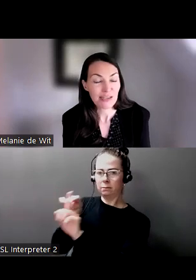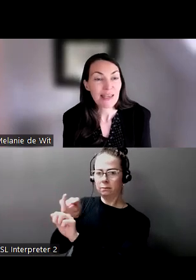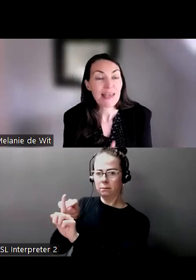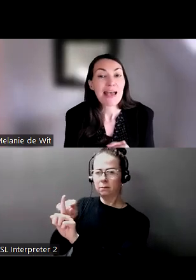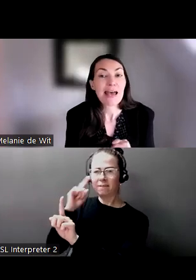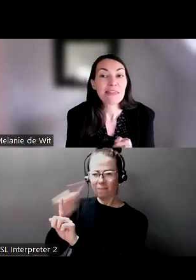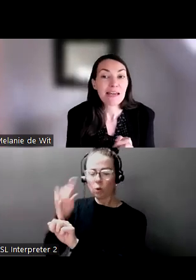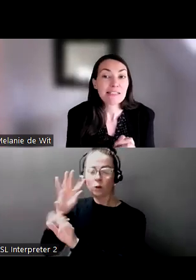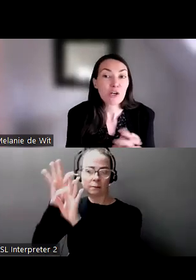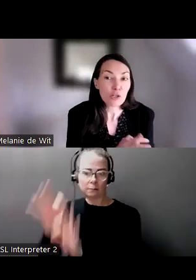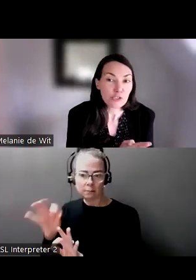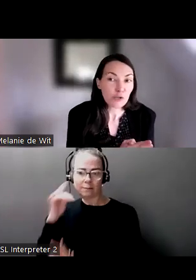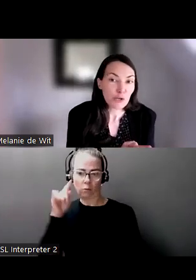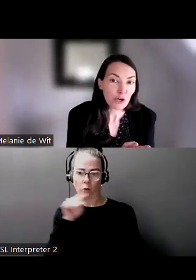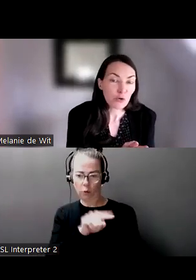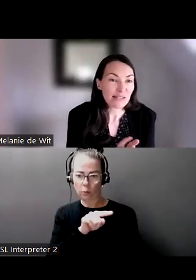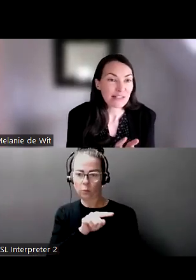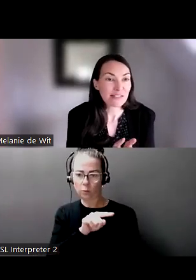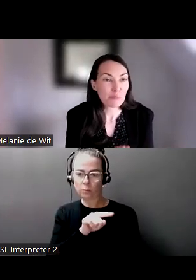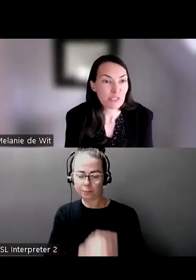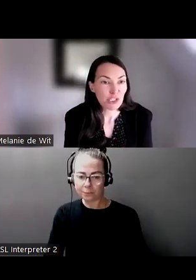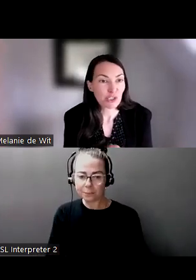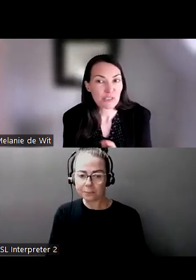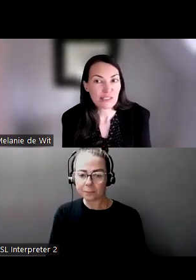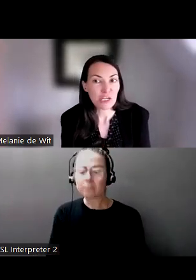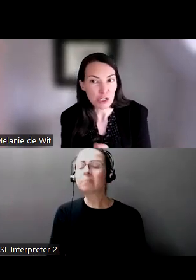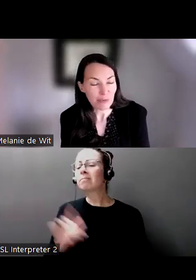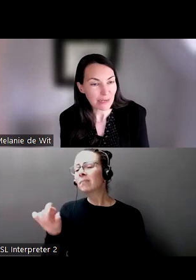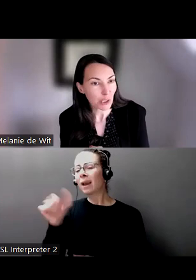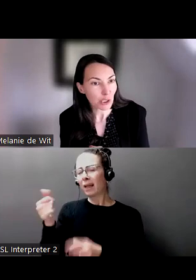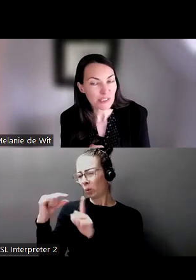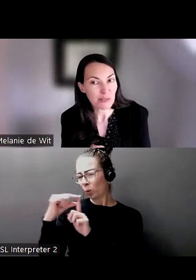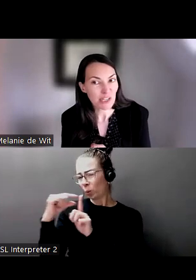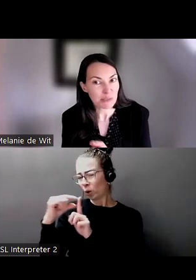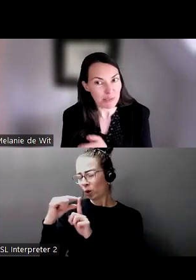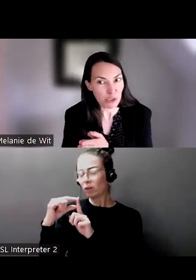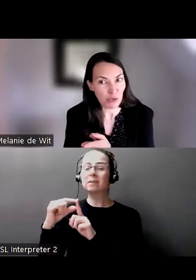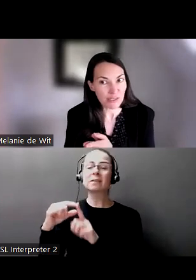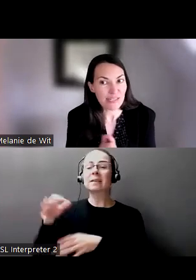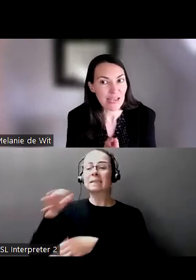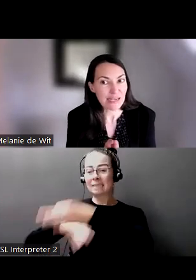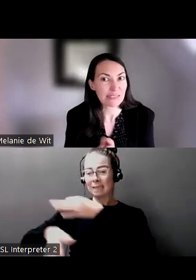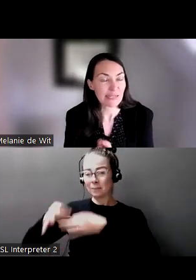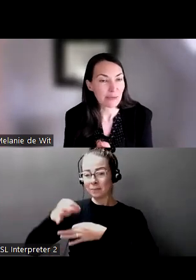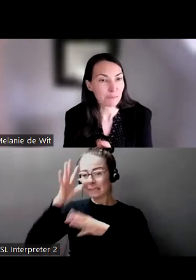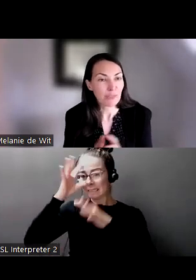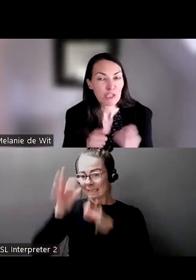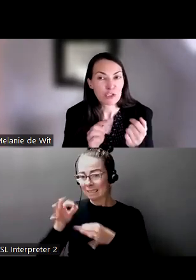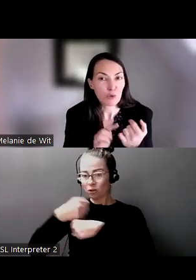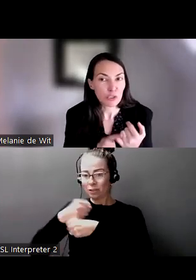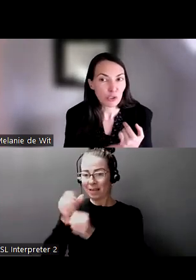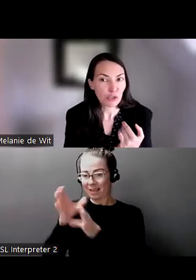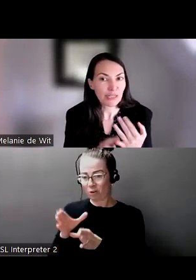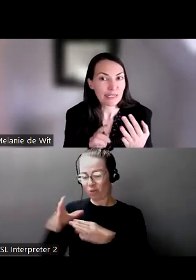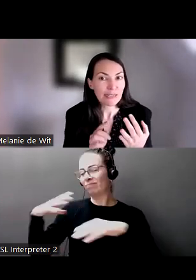document. And that is also known as a substitute decision maker, or sometimes we shorten it to SDM.